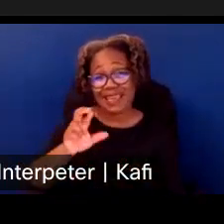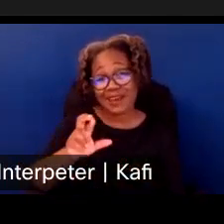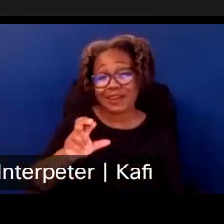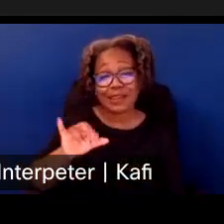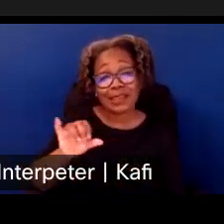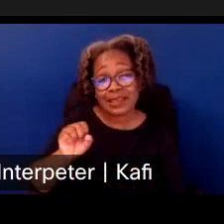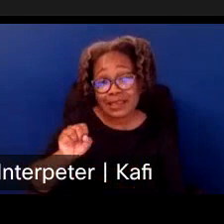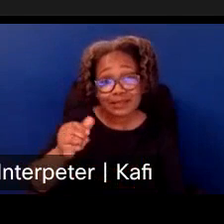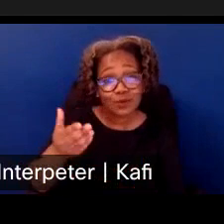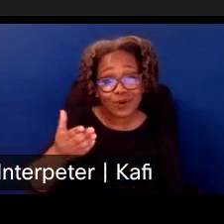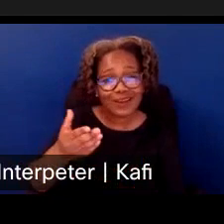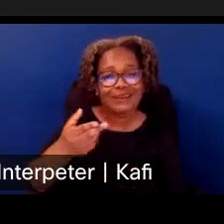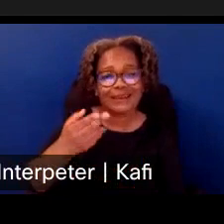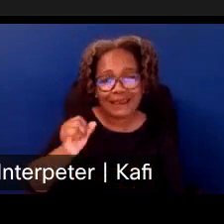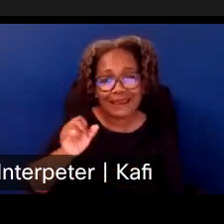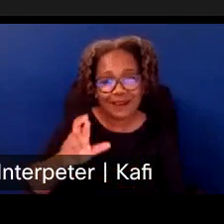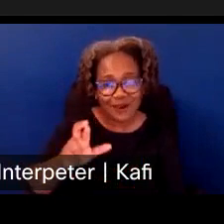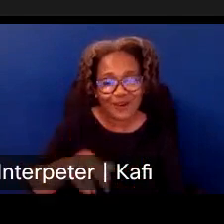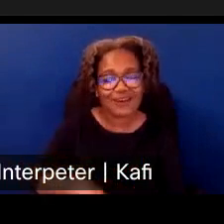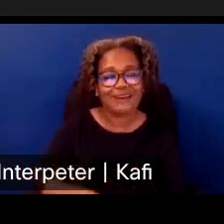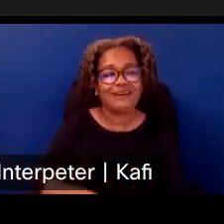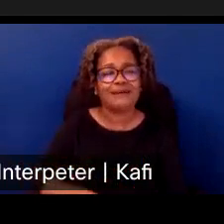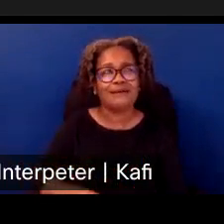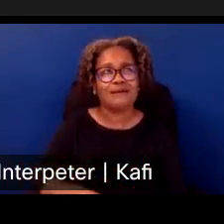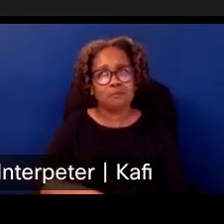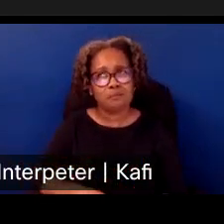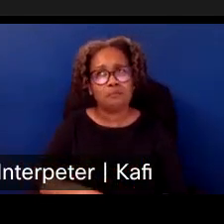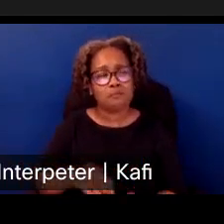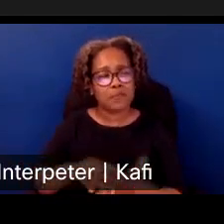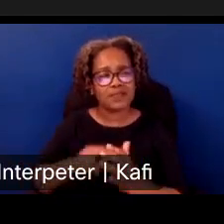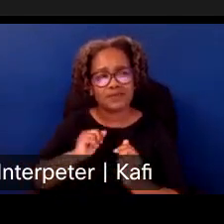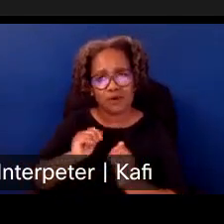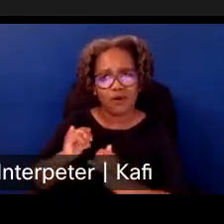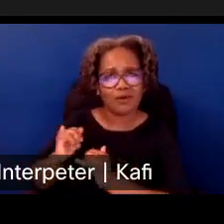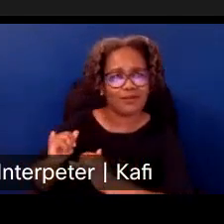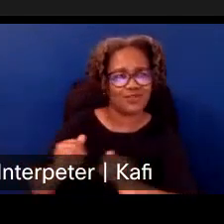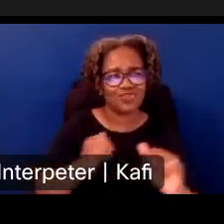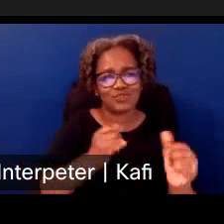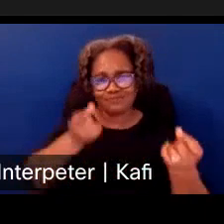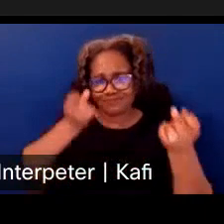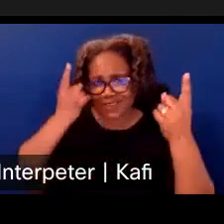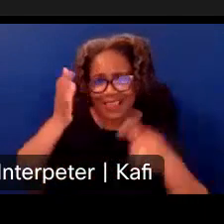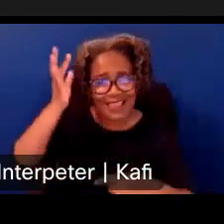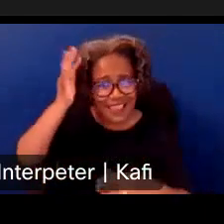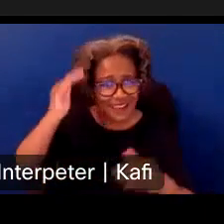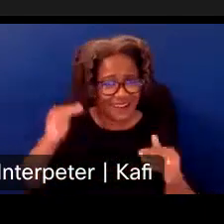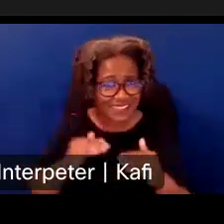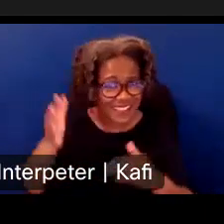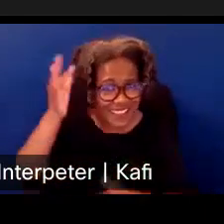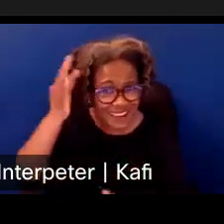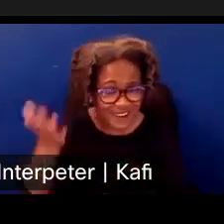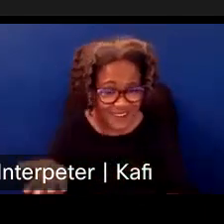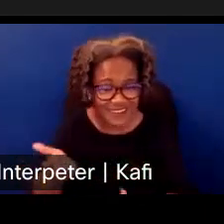as a common knowledge now, that there needs to be more understanding of and respect for that, no matter what